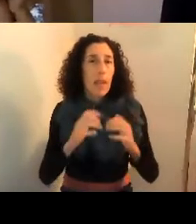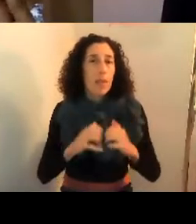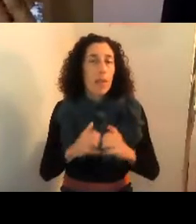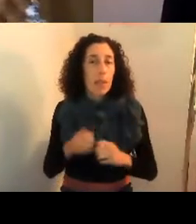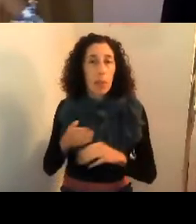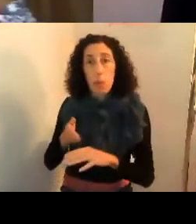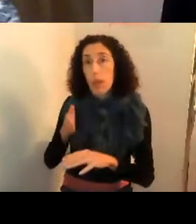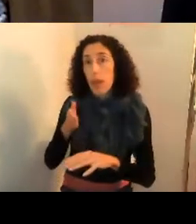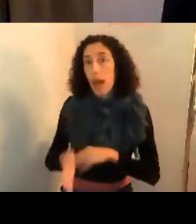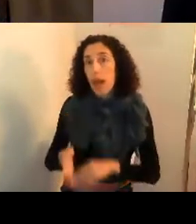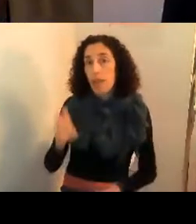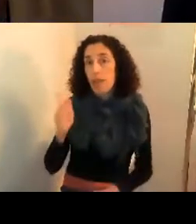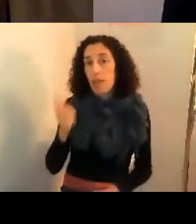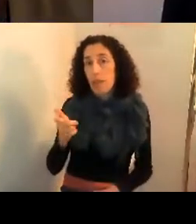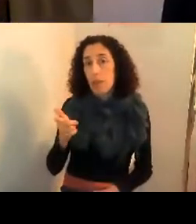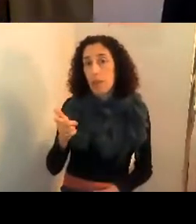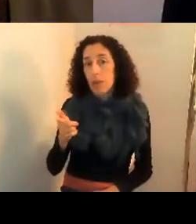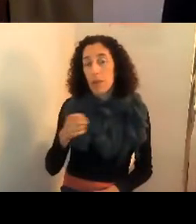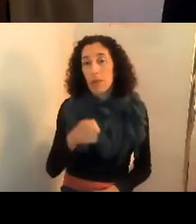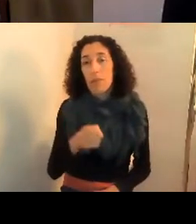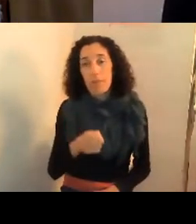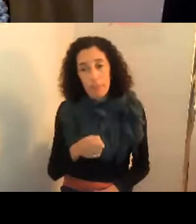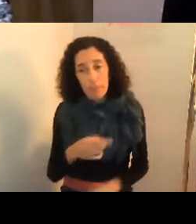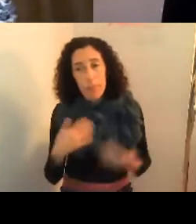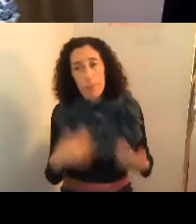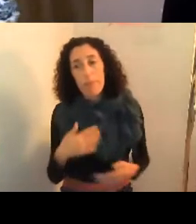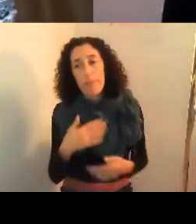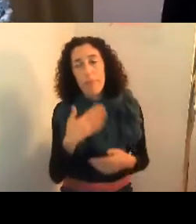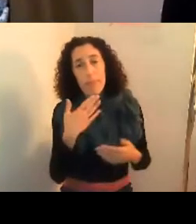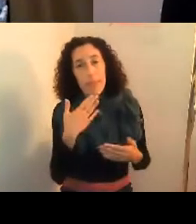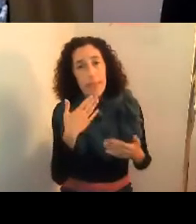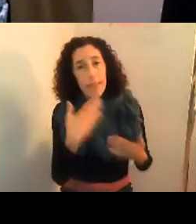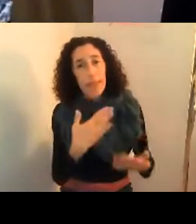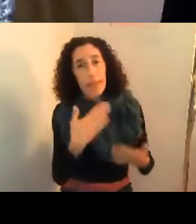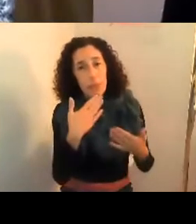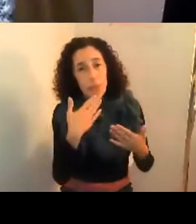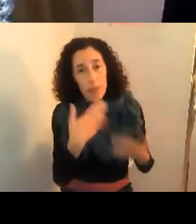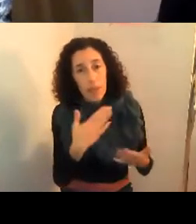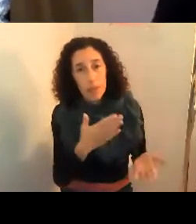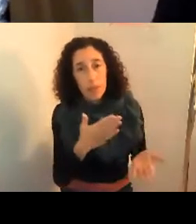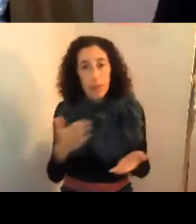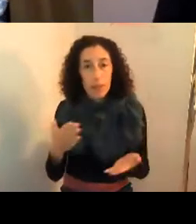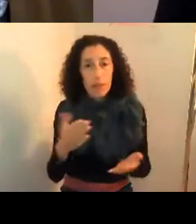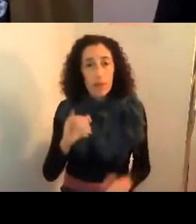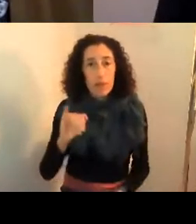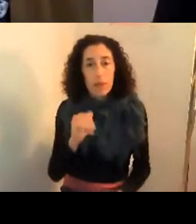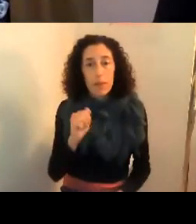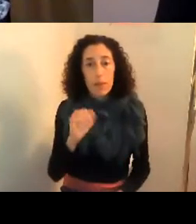Mm-hmm. Absolutely, thank you for that. Thank you for that. Jafreen? Yeah, I'll just